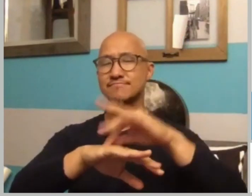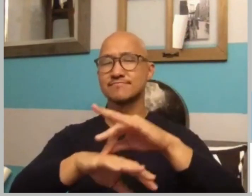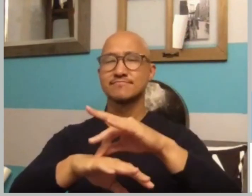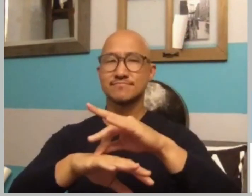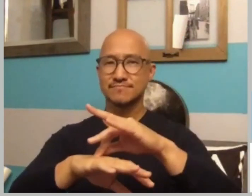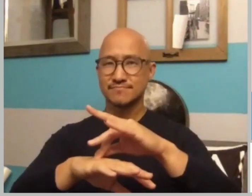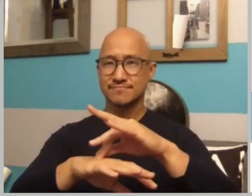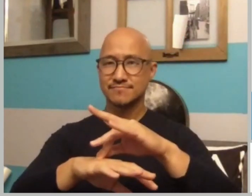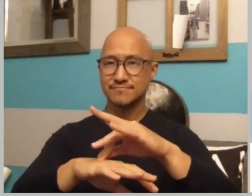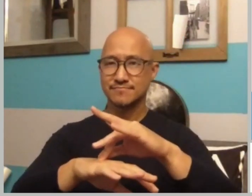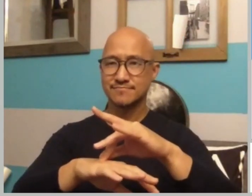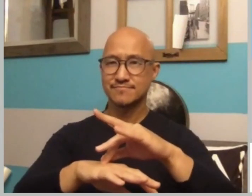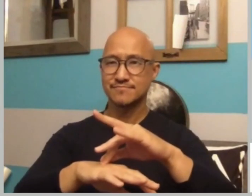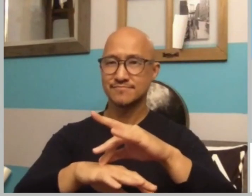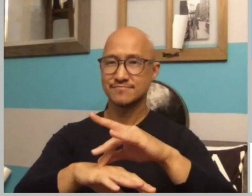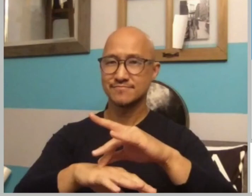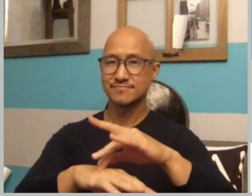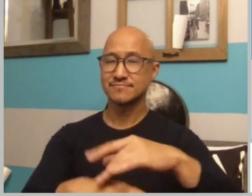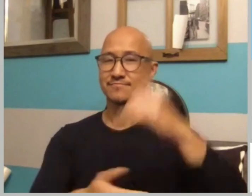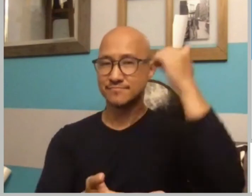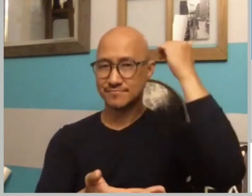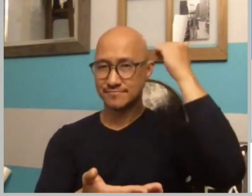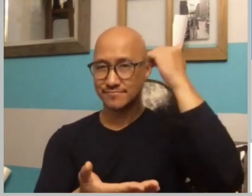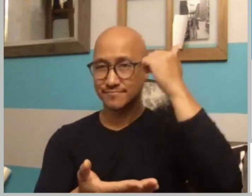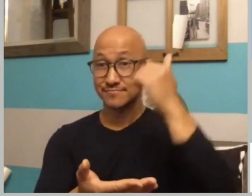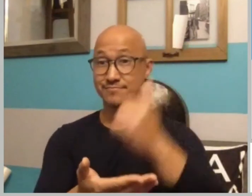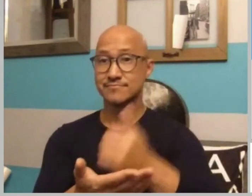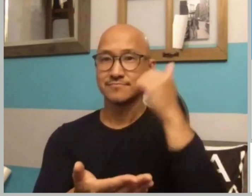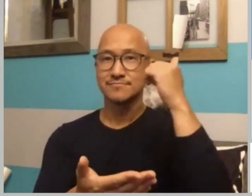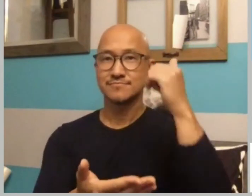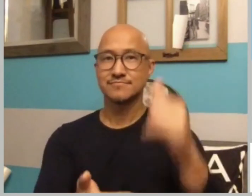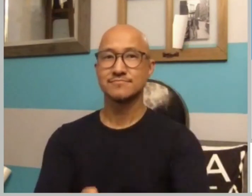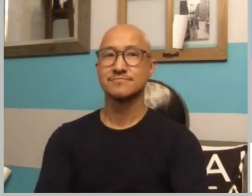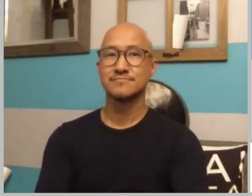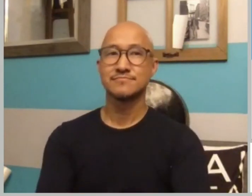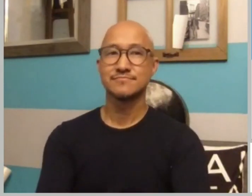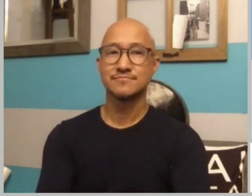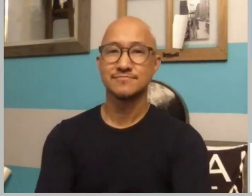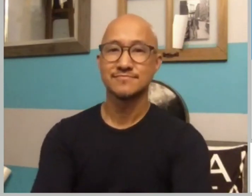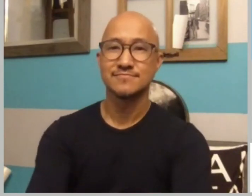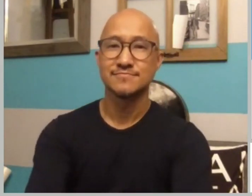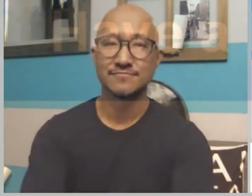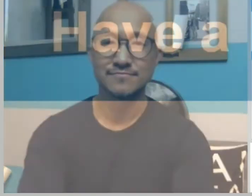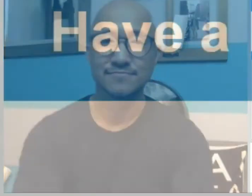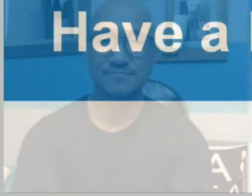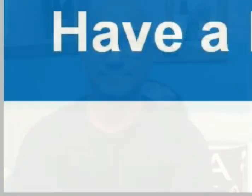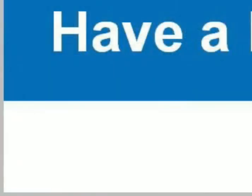glory be over all the earth. God bless you, everyone.